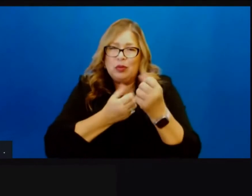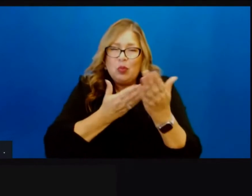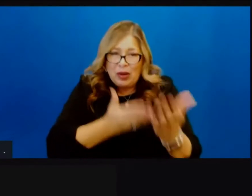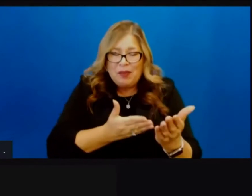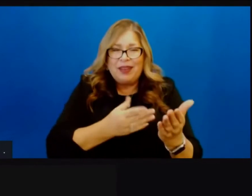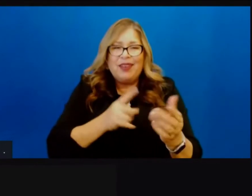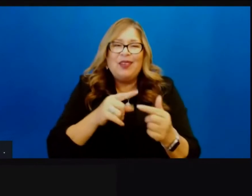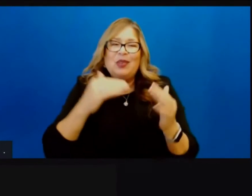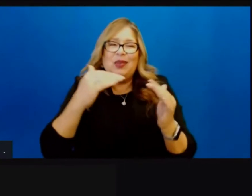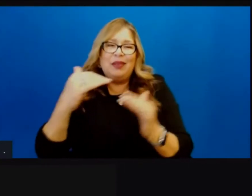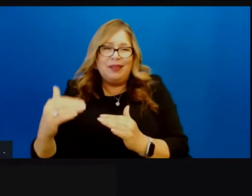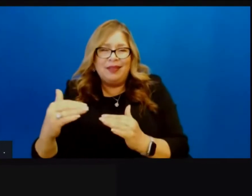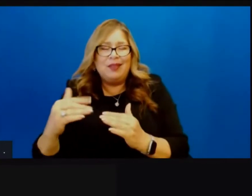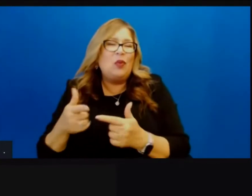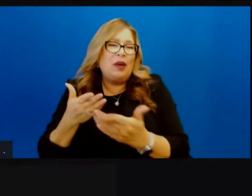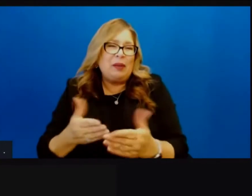future.